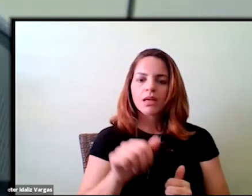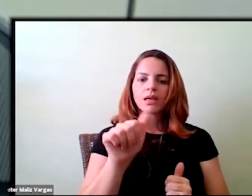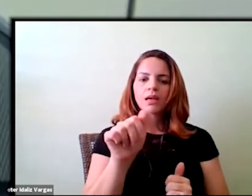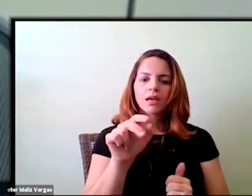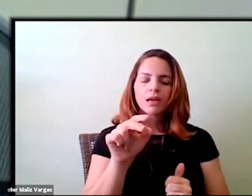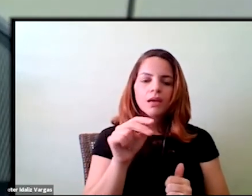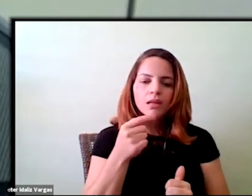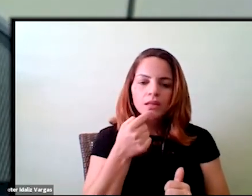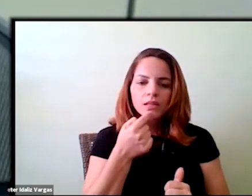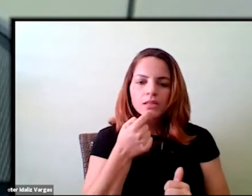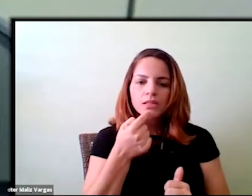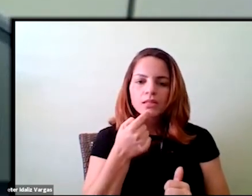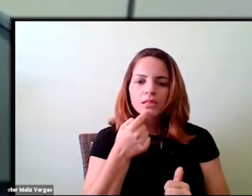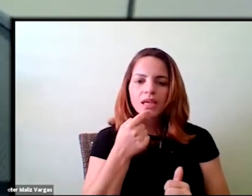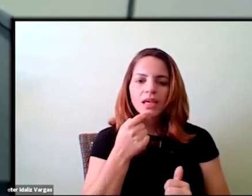we go.